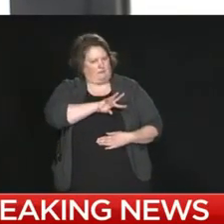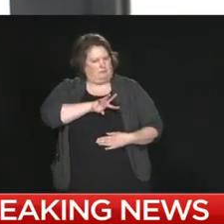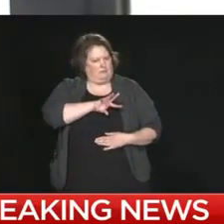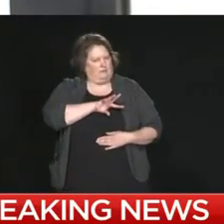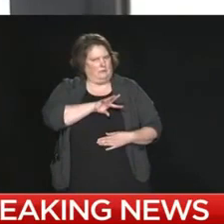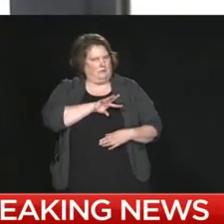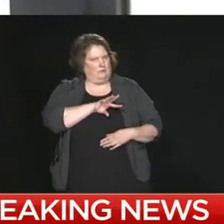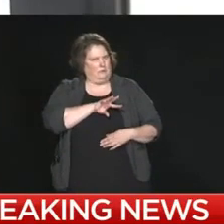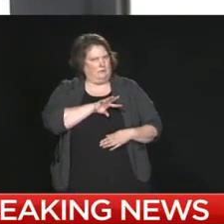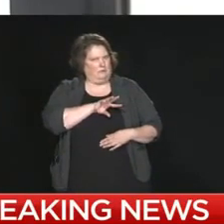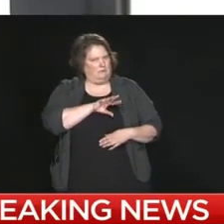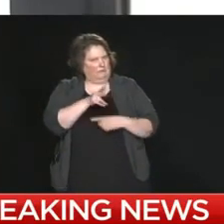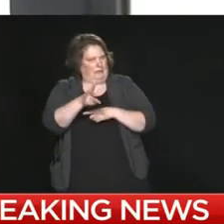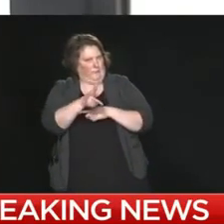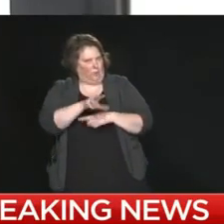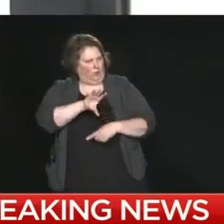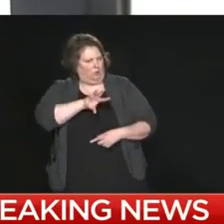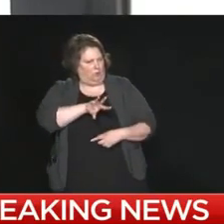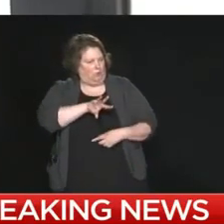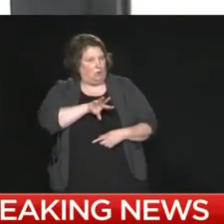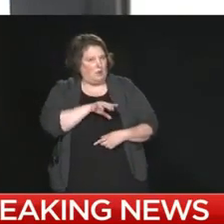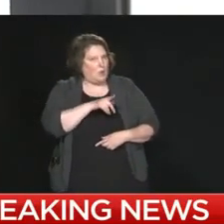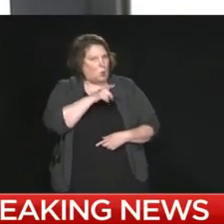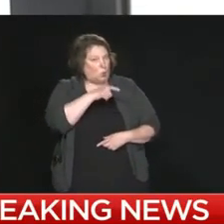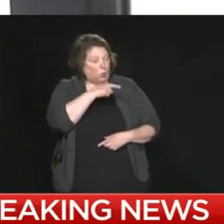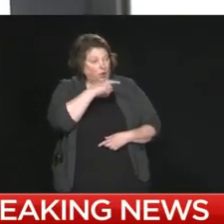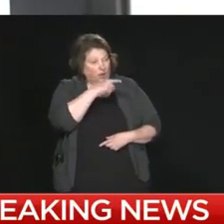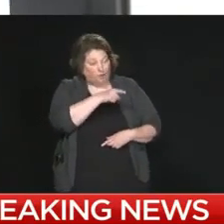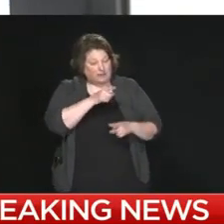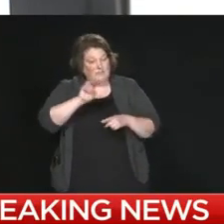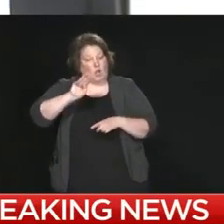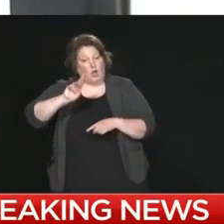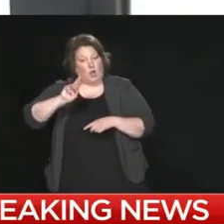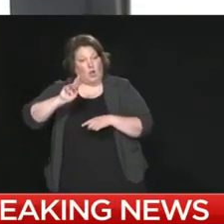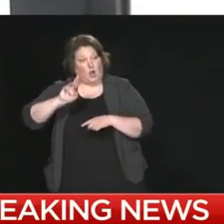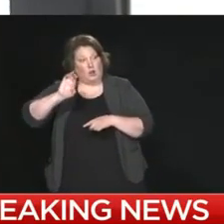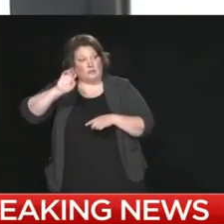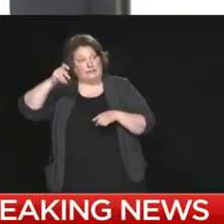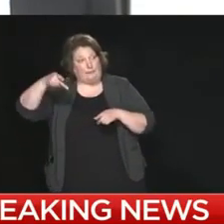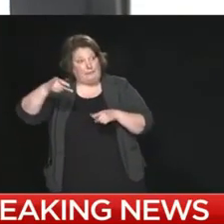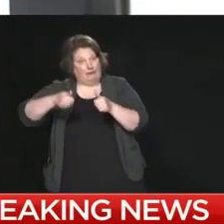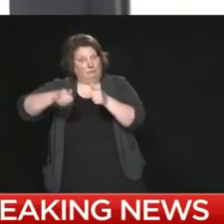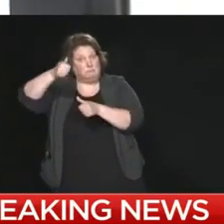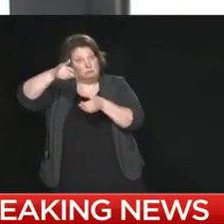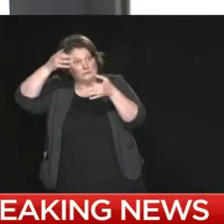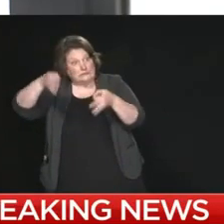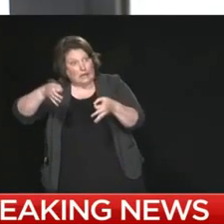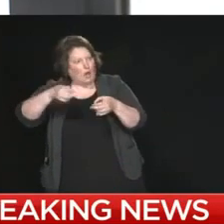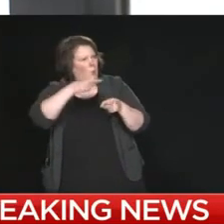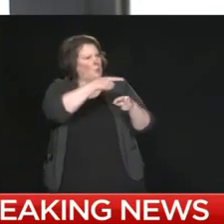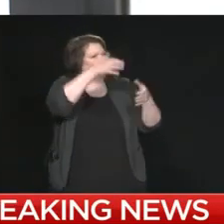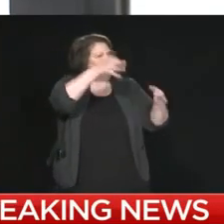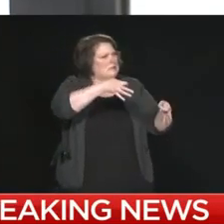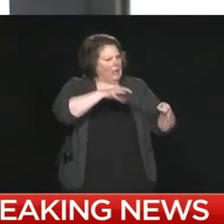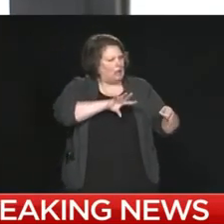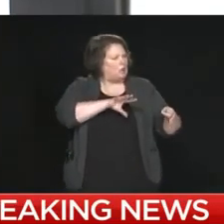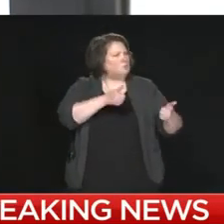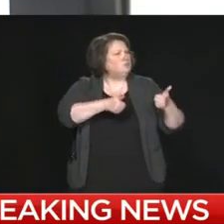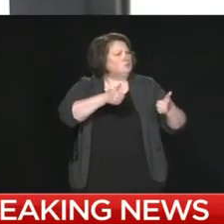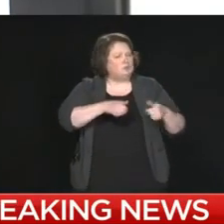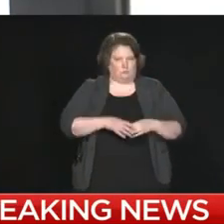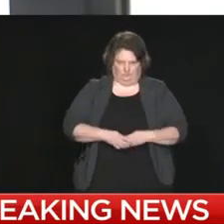to the commissioner, this is something I want the RCMP to do? Was it the commissioner saying to you, this is something we should do? Where did the idea come from? It was